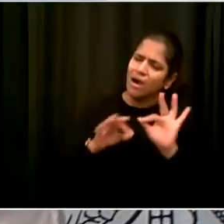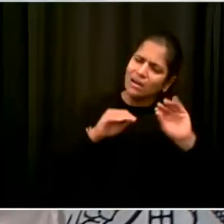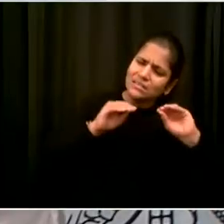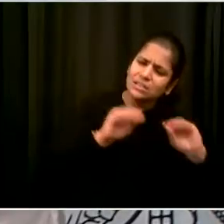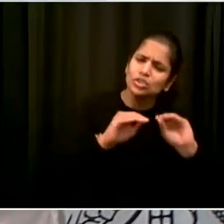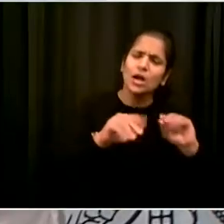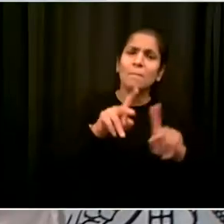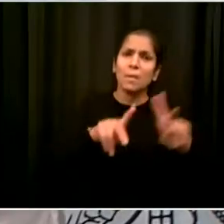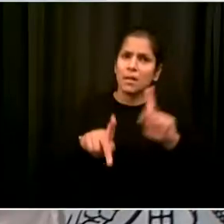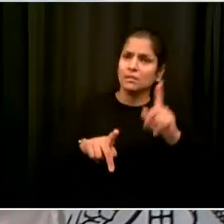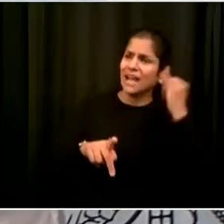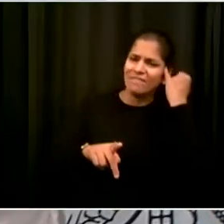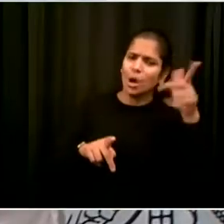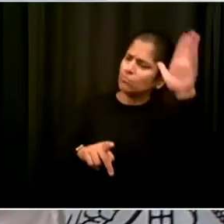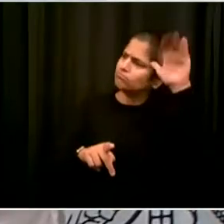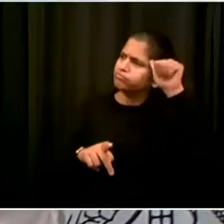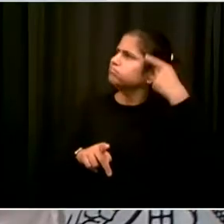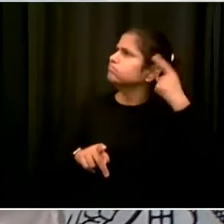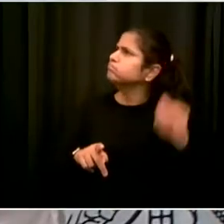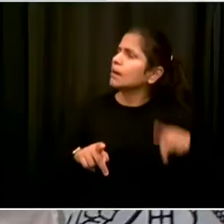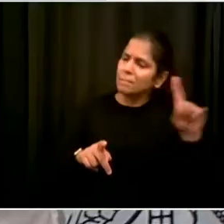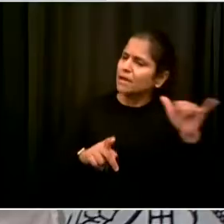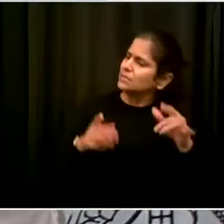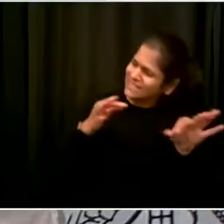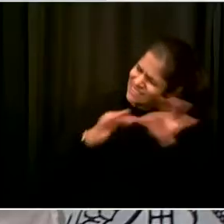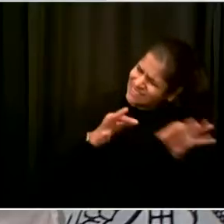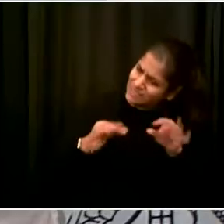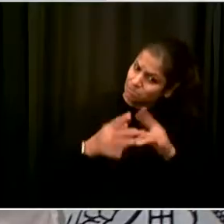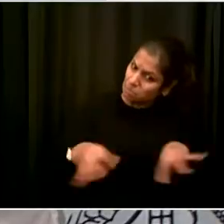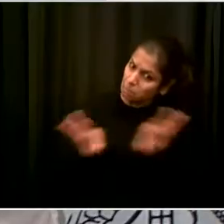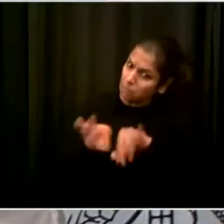information that will instill trust, could you speak to that from your experience?